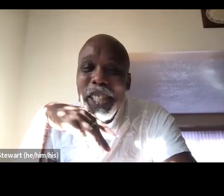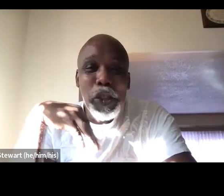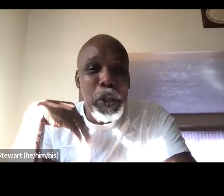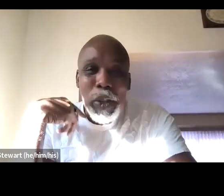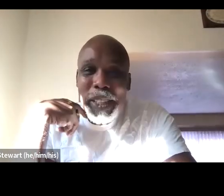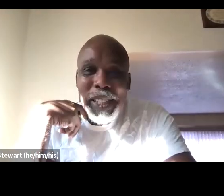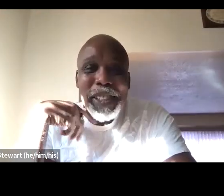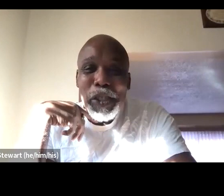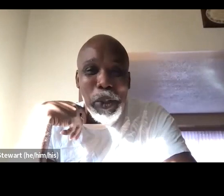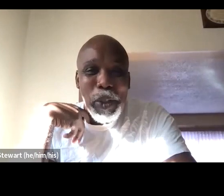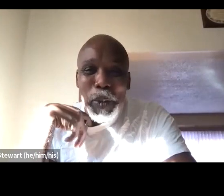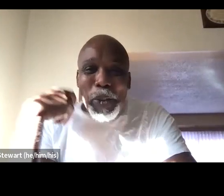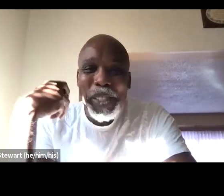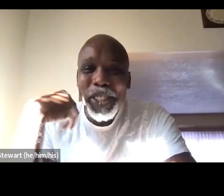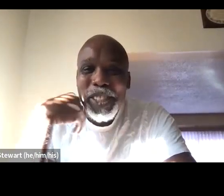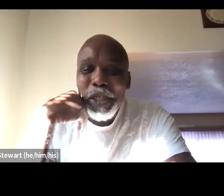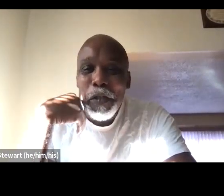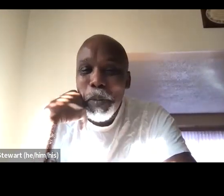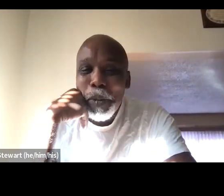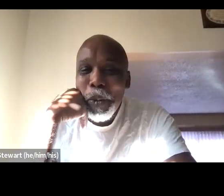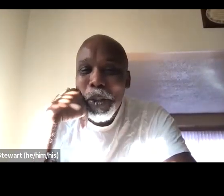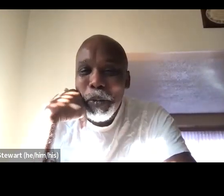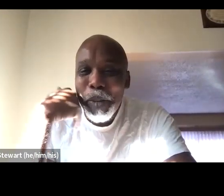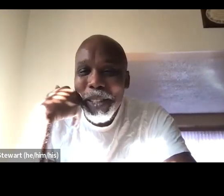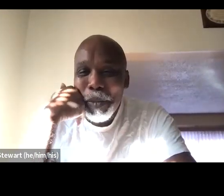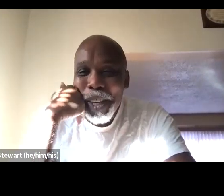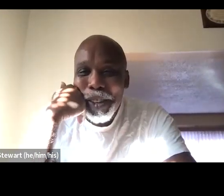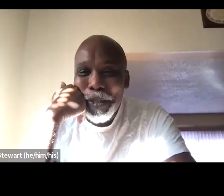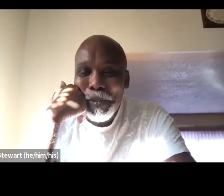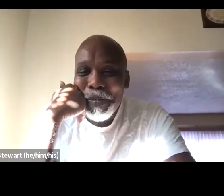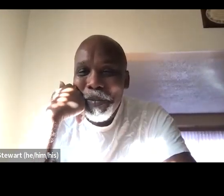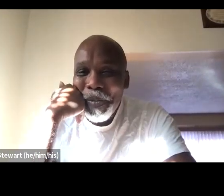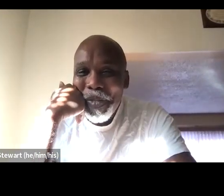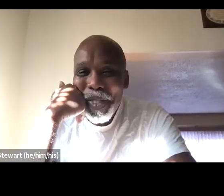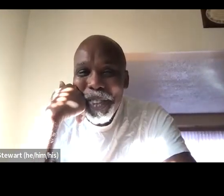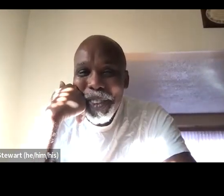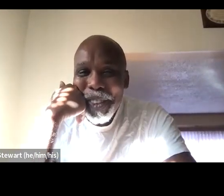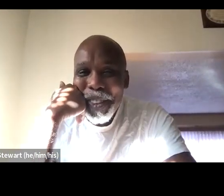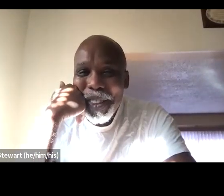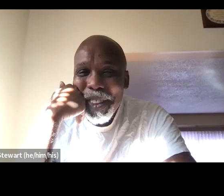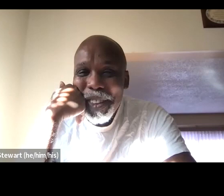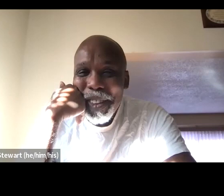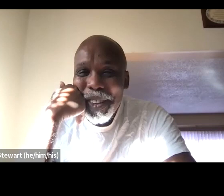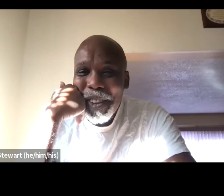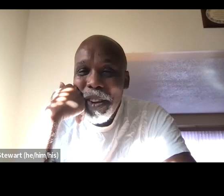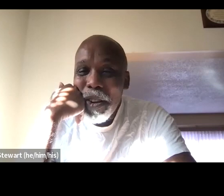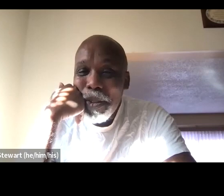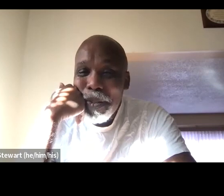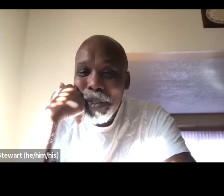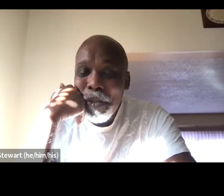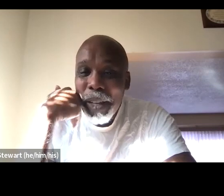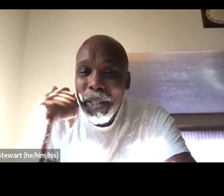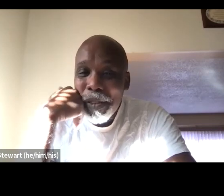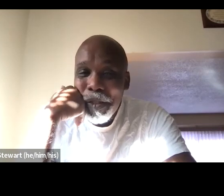And this is Okay. usual. This is usual with these sessions. There's a few people who don't make it to the breakout room. Oh, I thought I was going to get sent to one. So